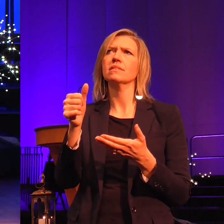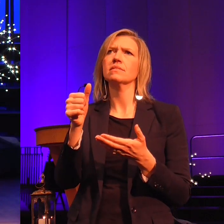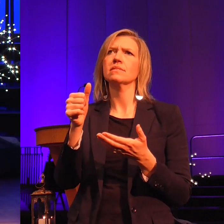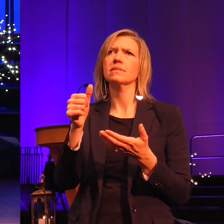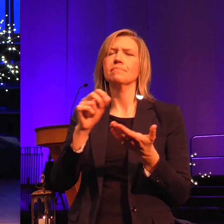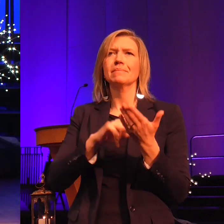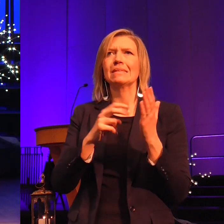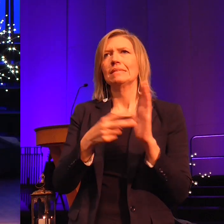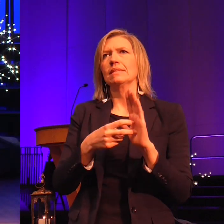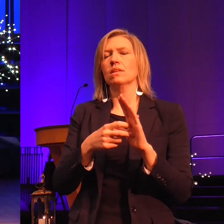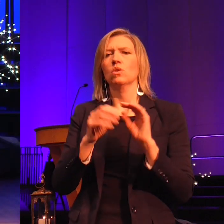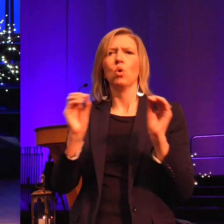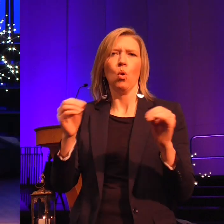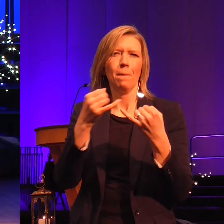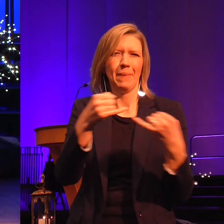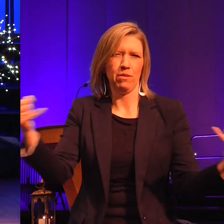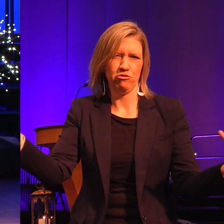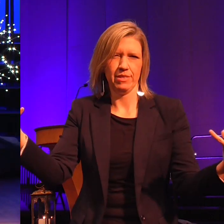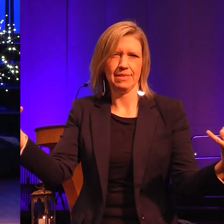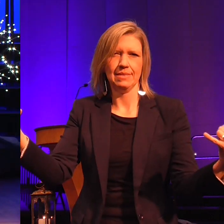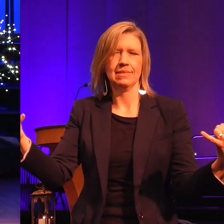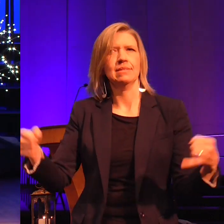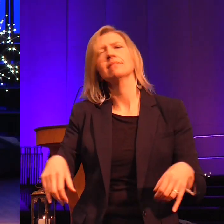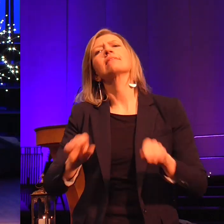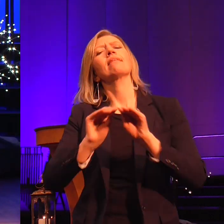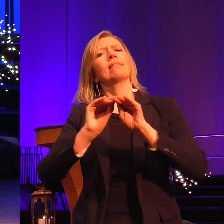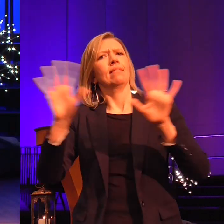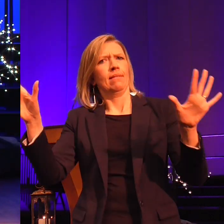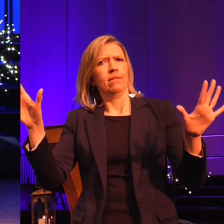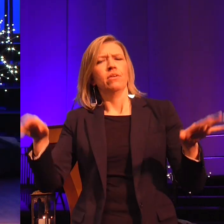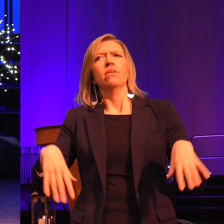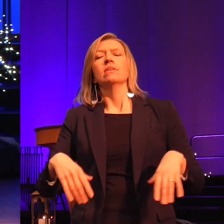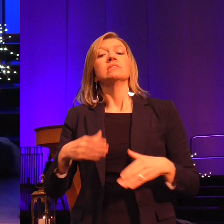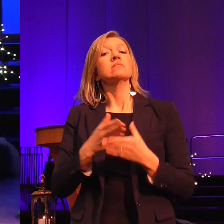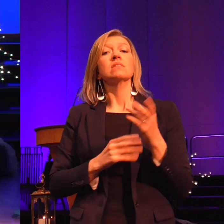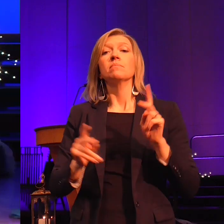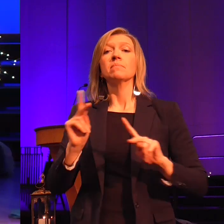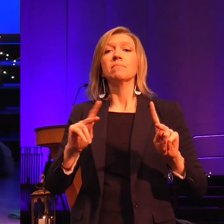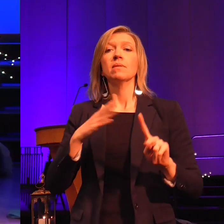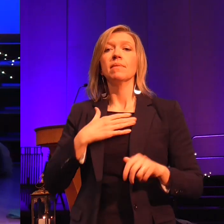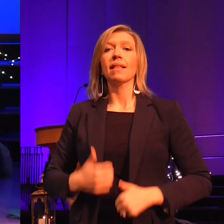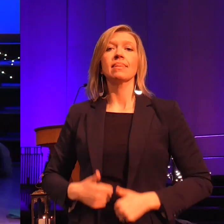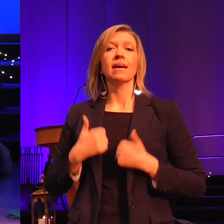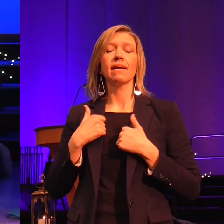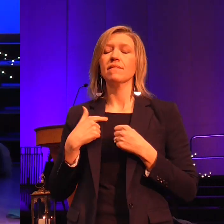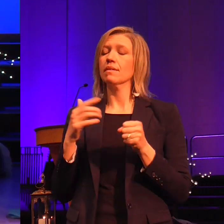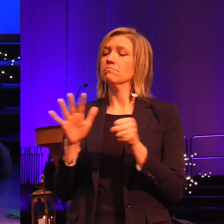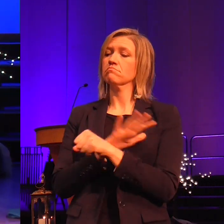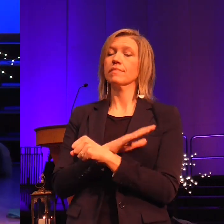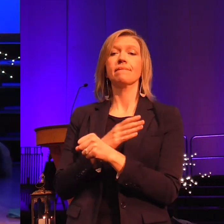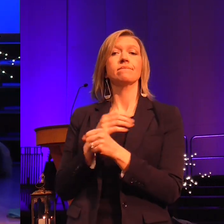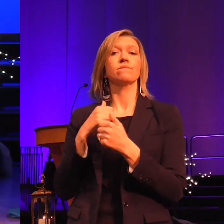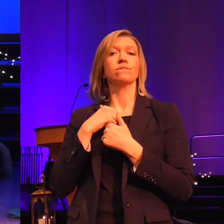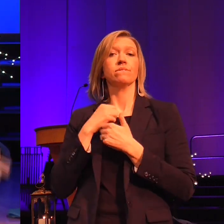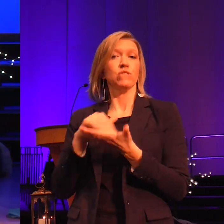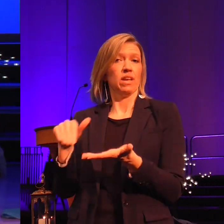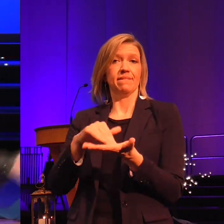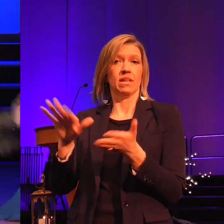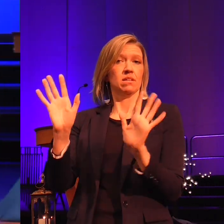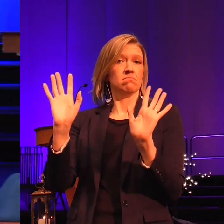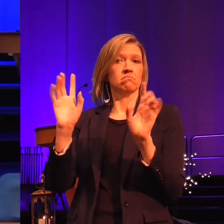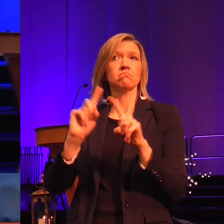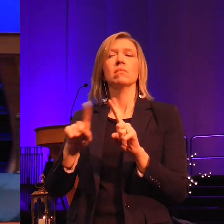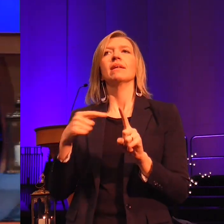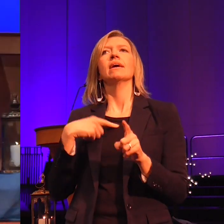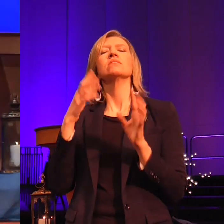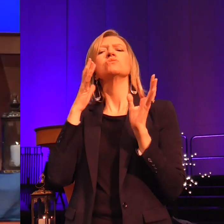really clearly that there are people in my life that I've completely forgiven, but that I've chosen not to bring